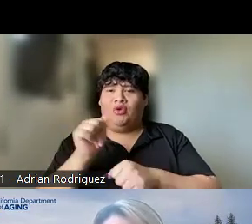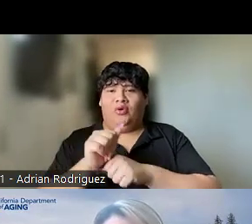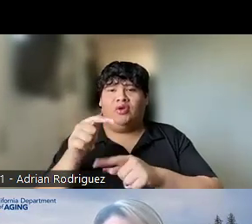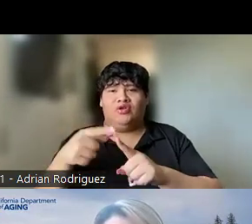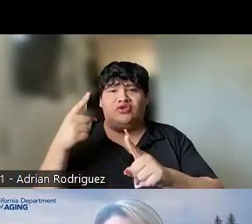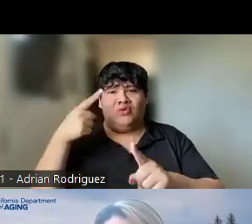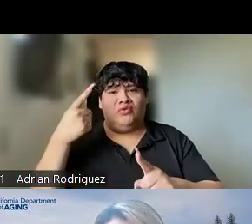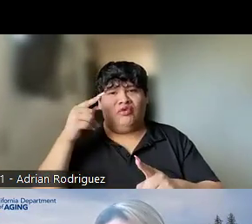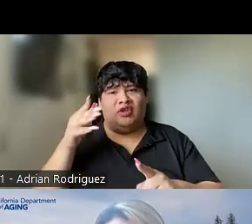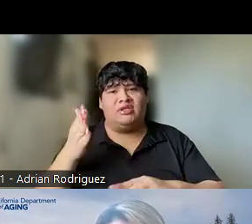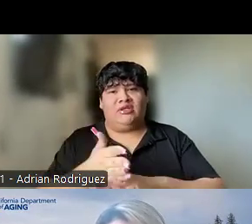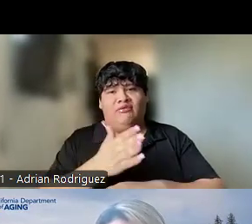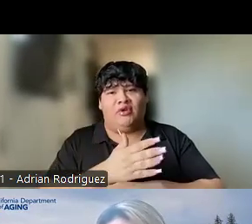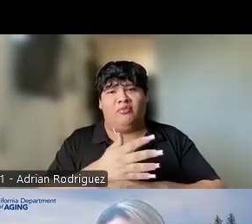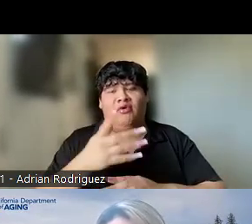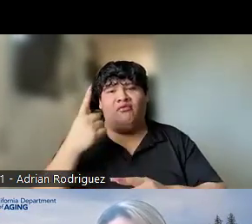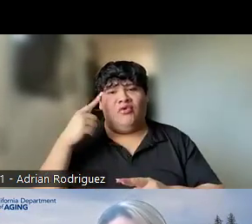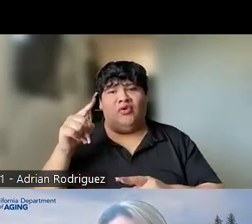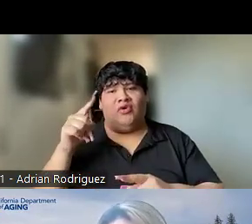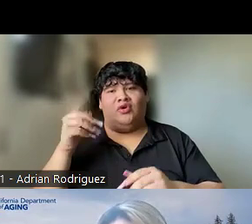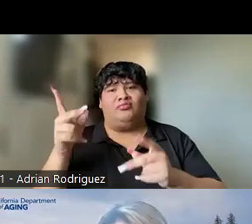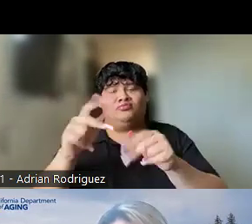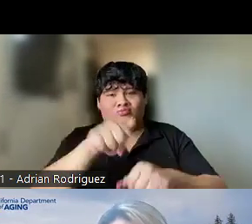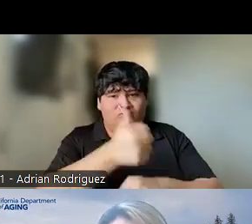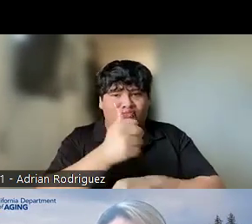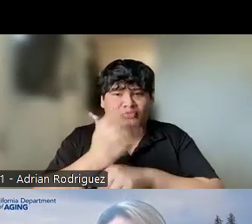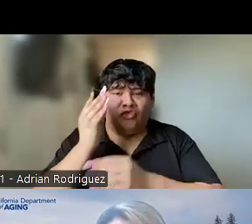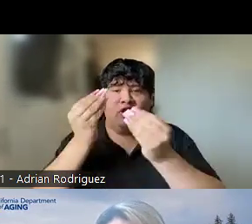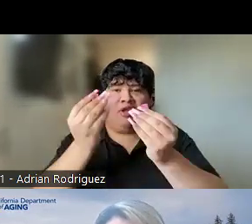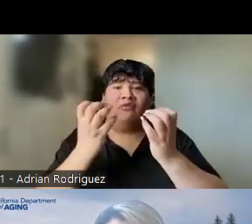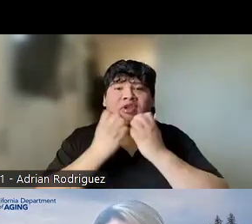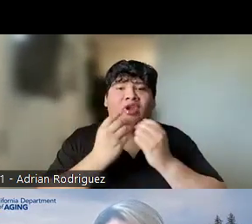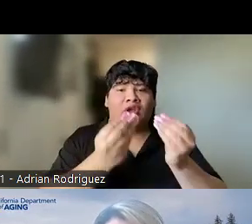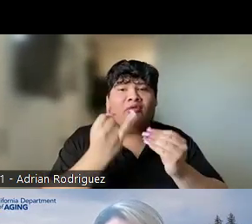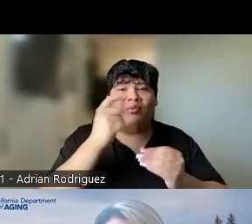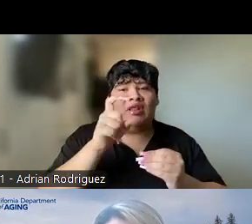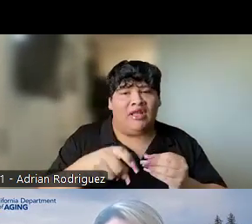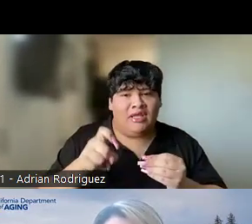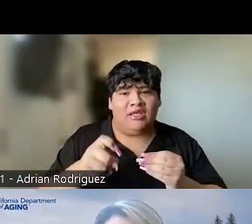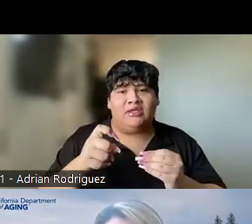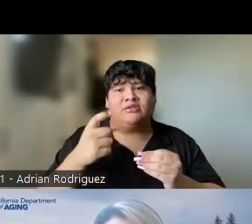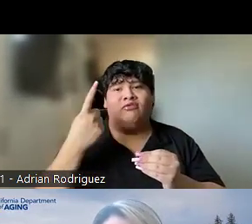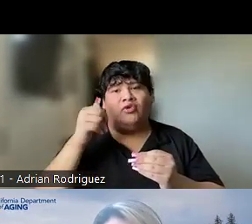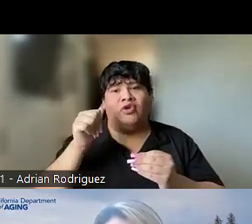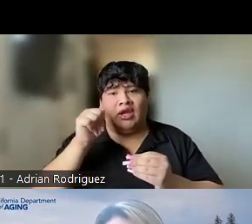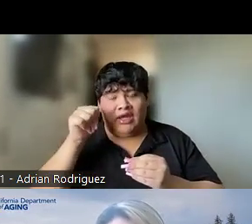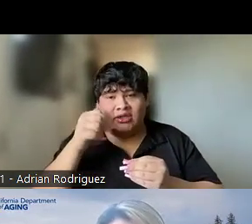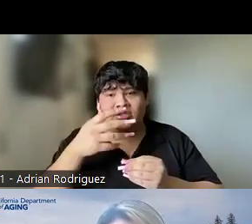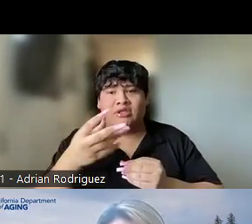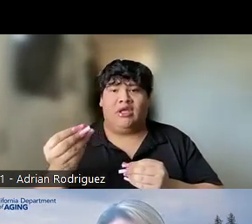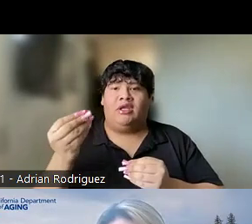the development of model curriculum to train caregivers on the needs of individuals aging with